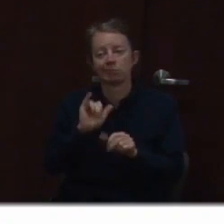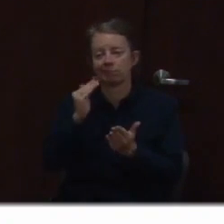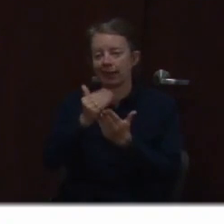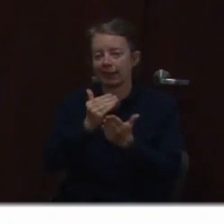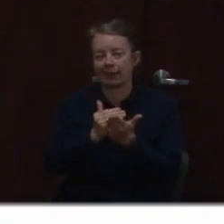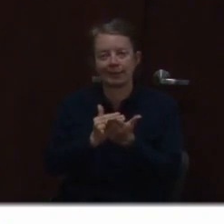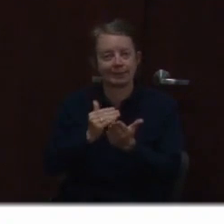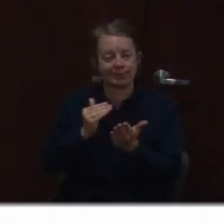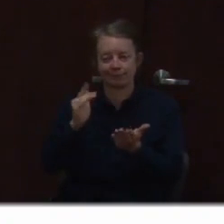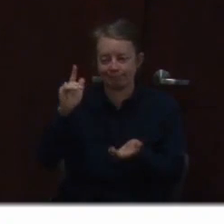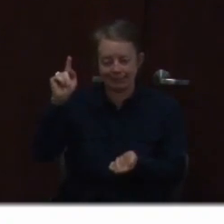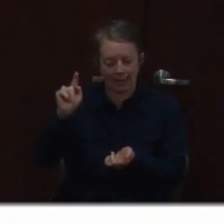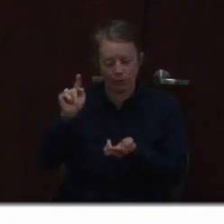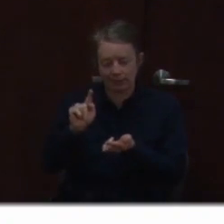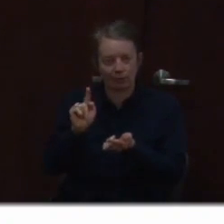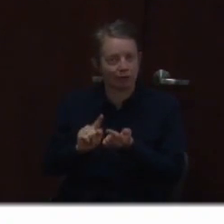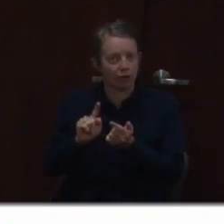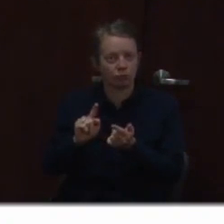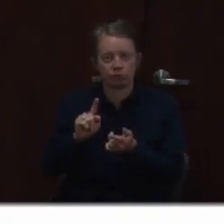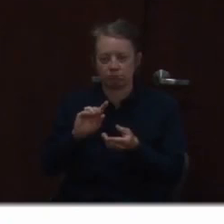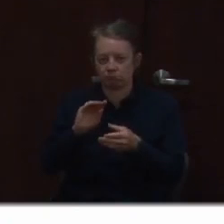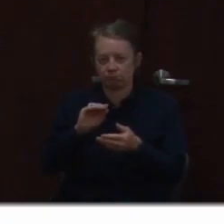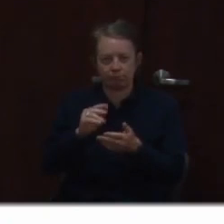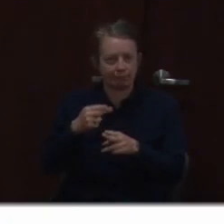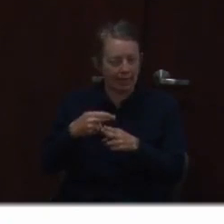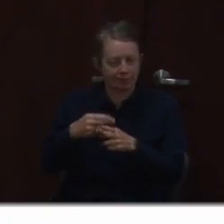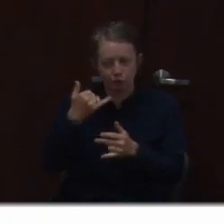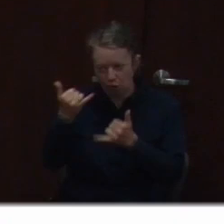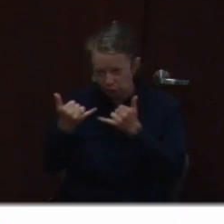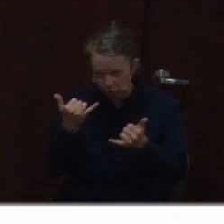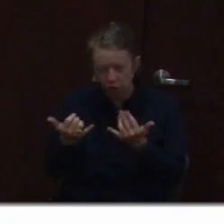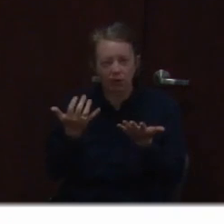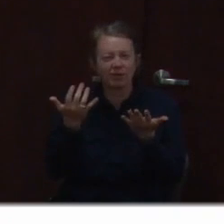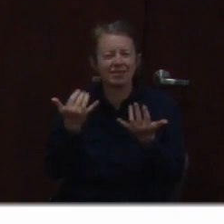down for appointment scheduling, and now we are scheduling in the